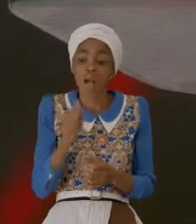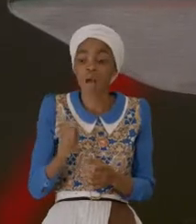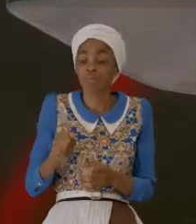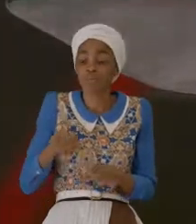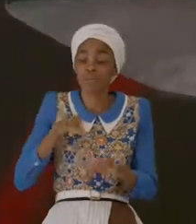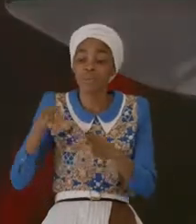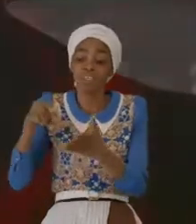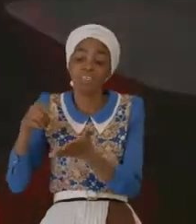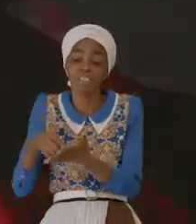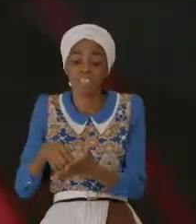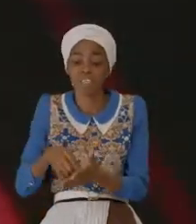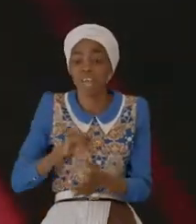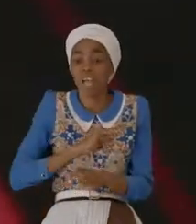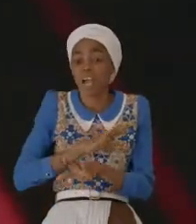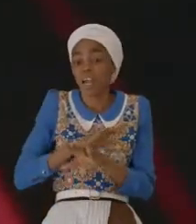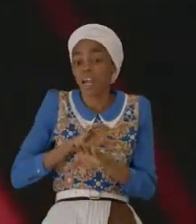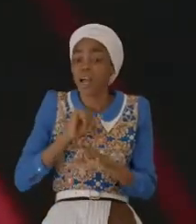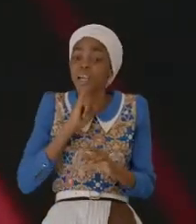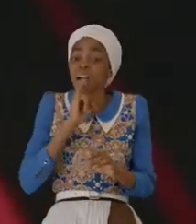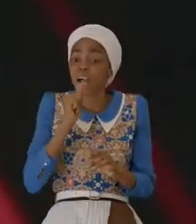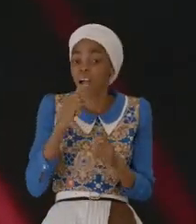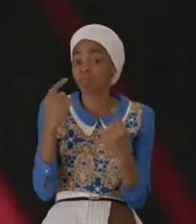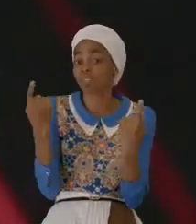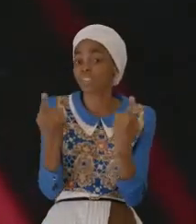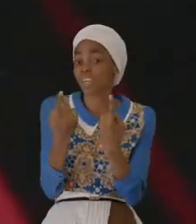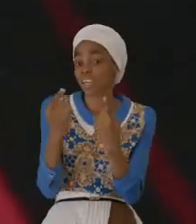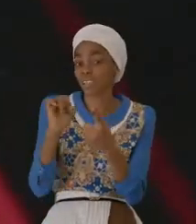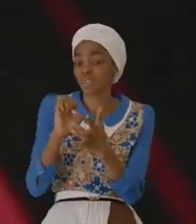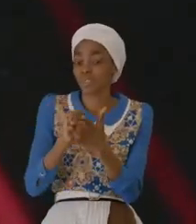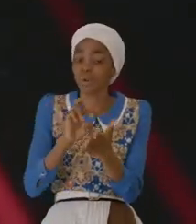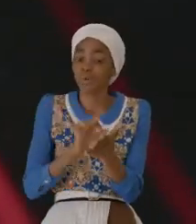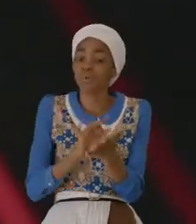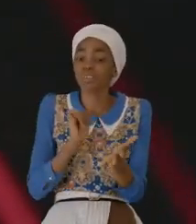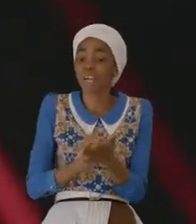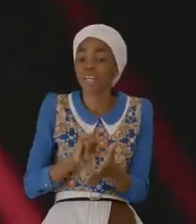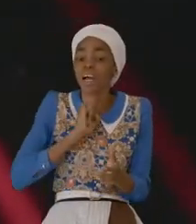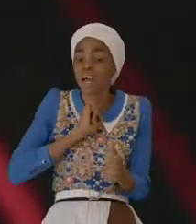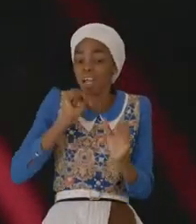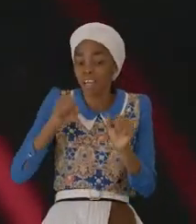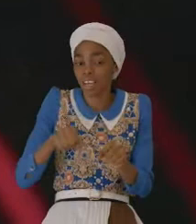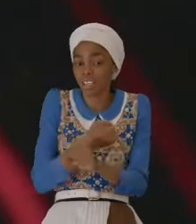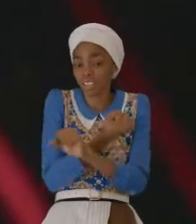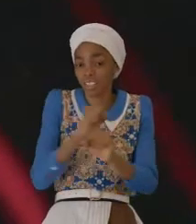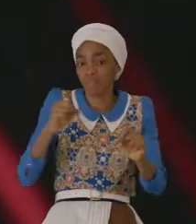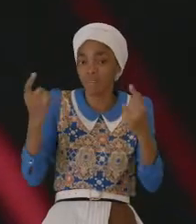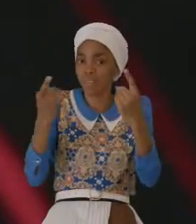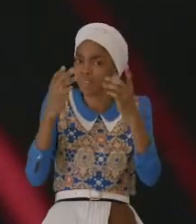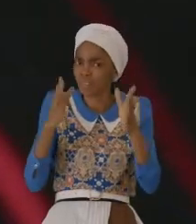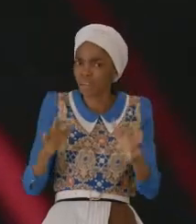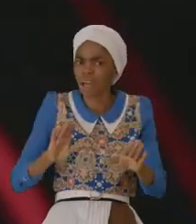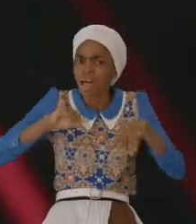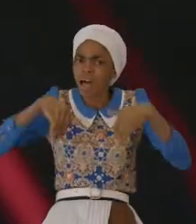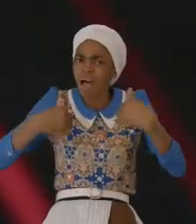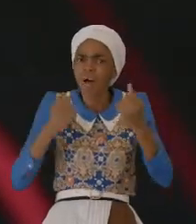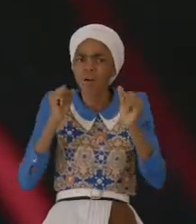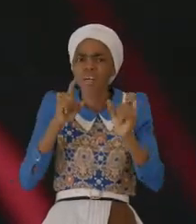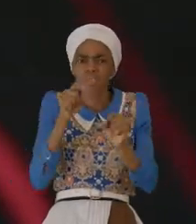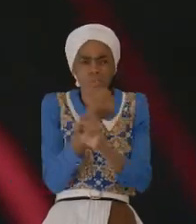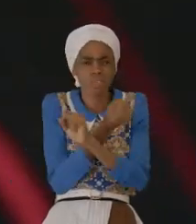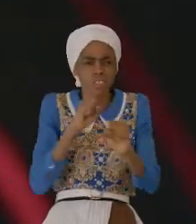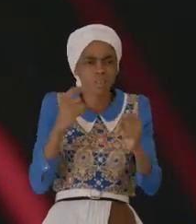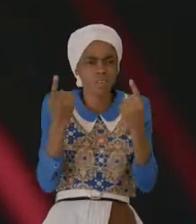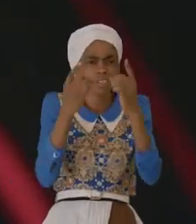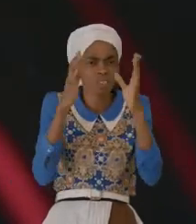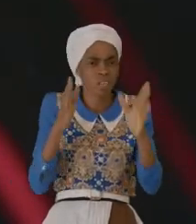I don't like singing what I've seen what them so I can save The Sinner could you save The Sinner even